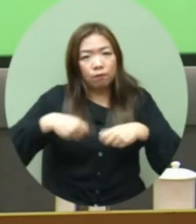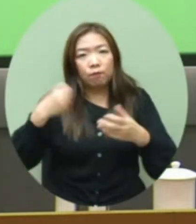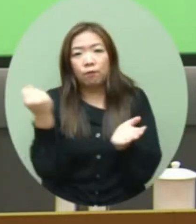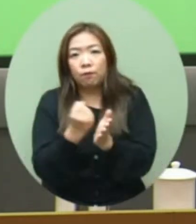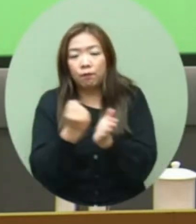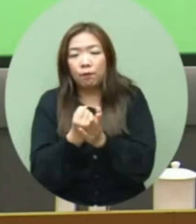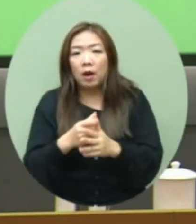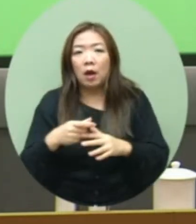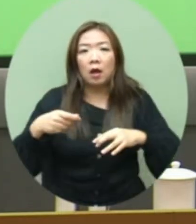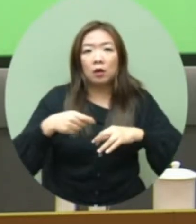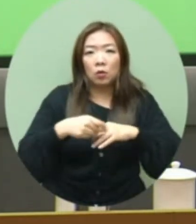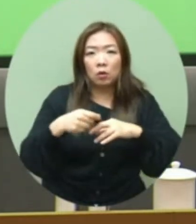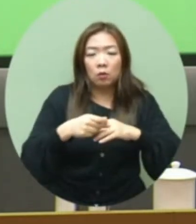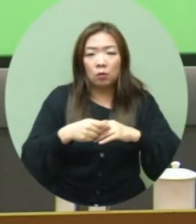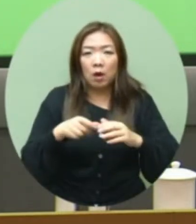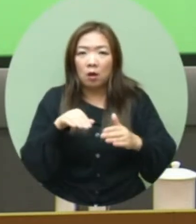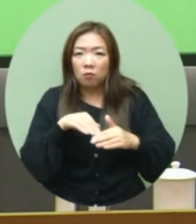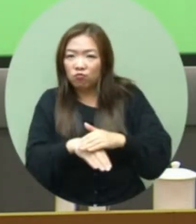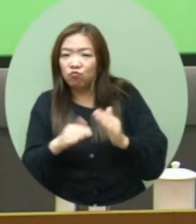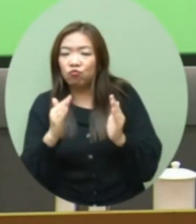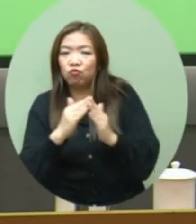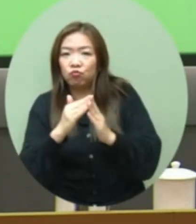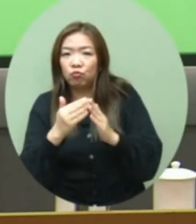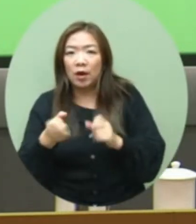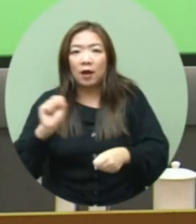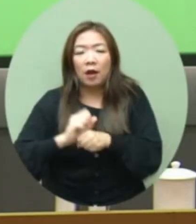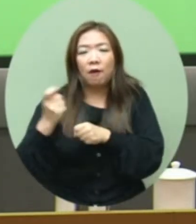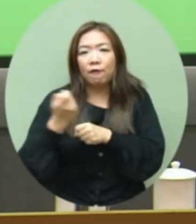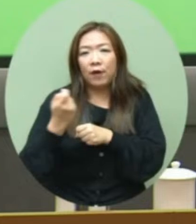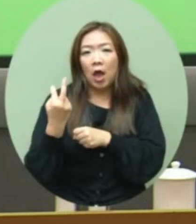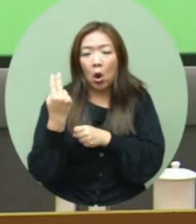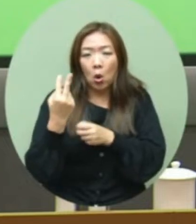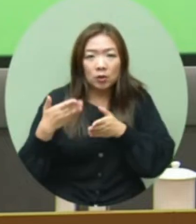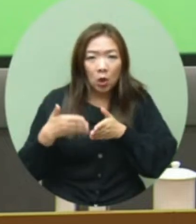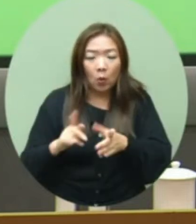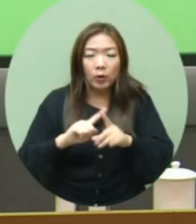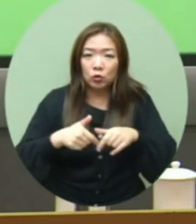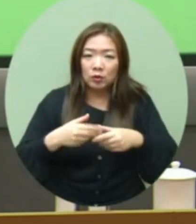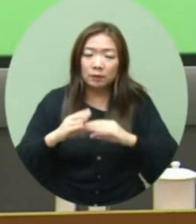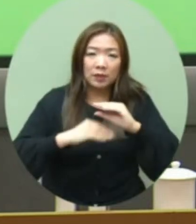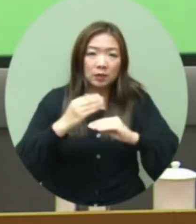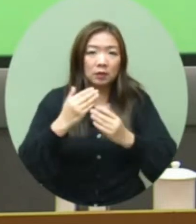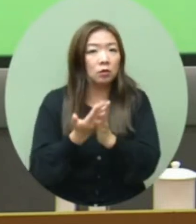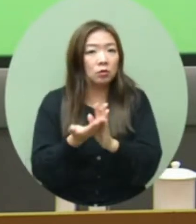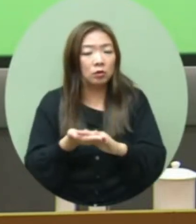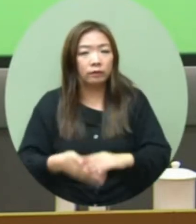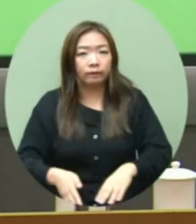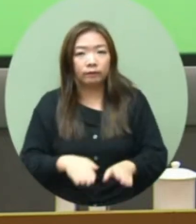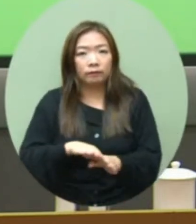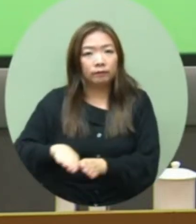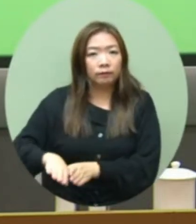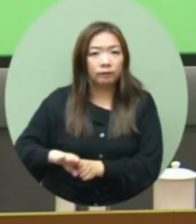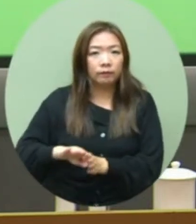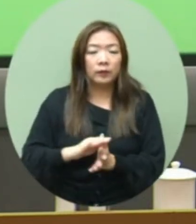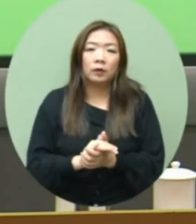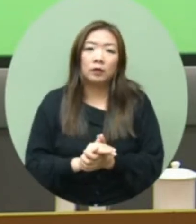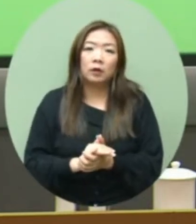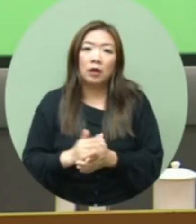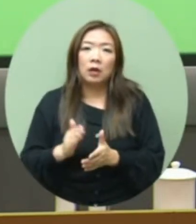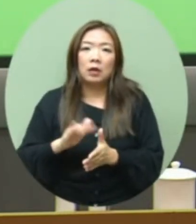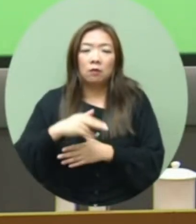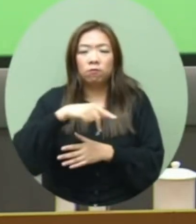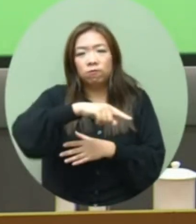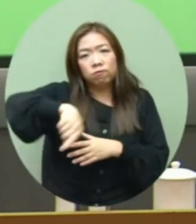also internationally recognized storage for non-ferrous metal, and also moving faster in building a